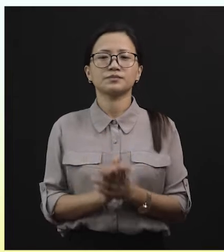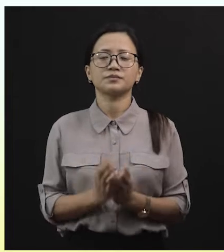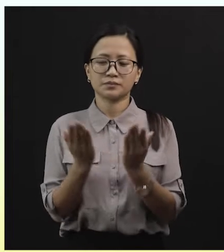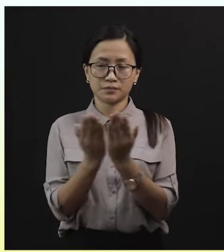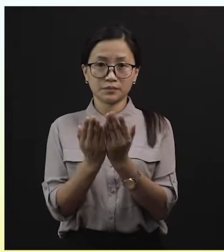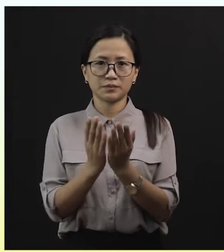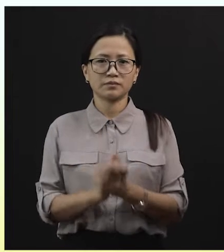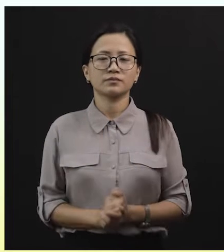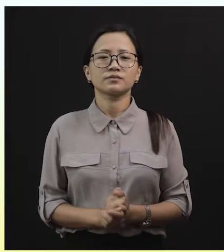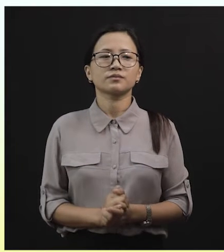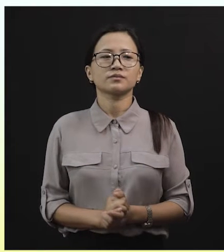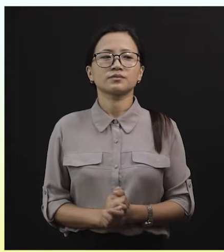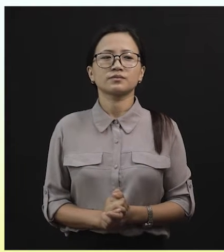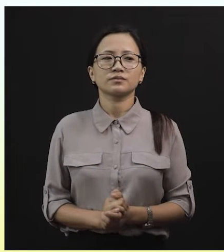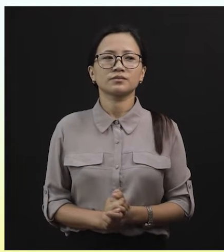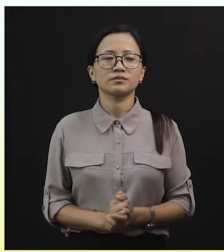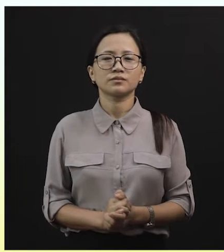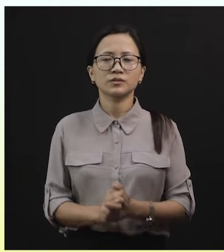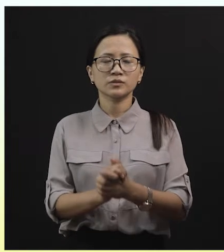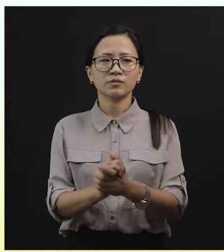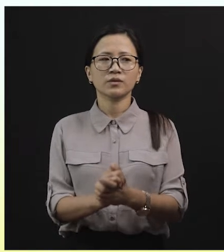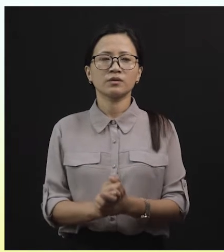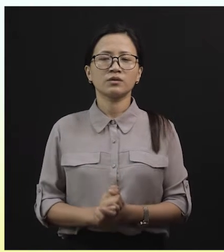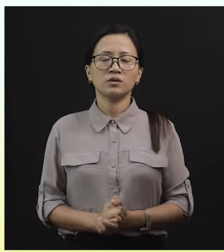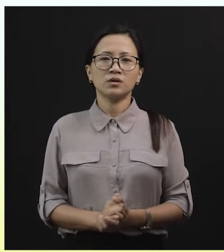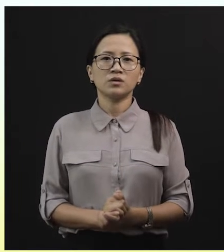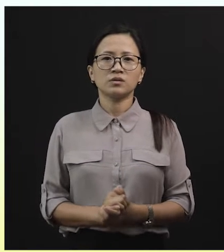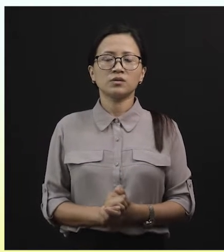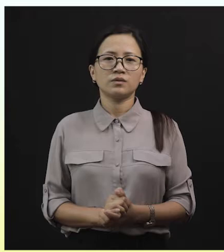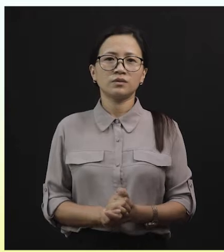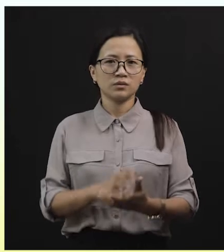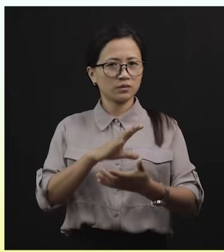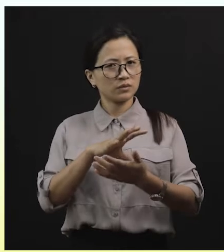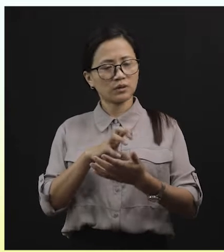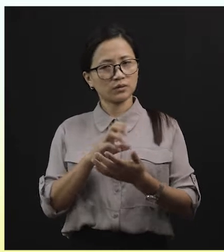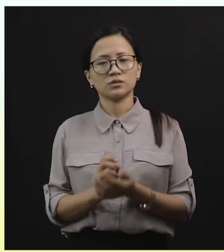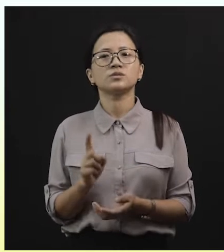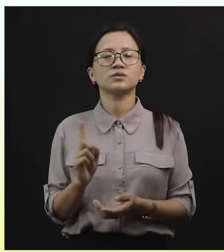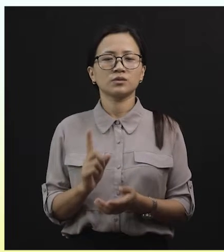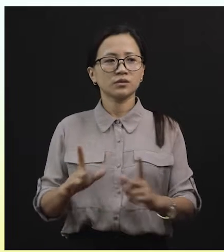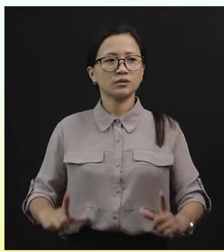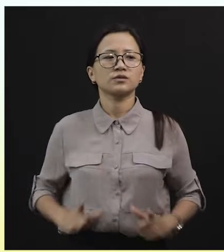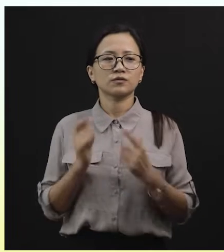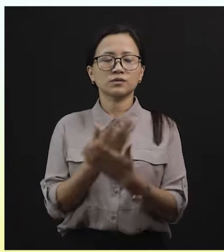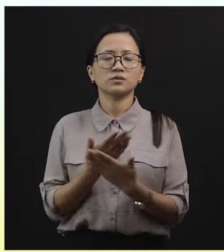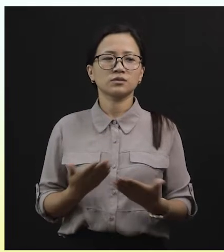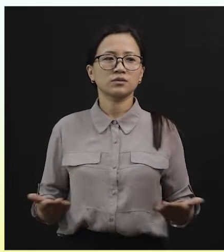from first line. The first line is, hurt no living